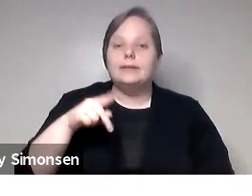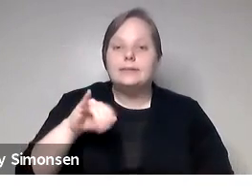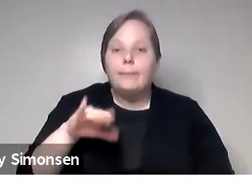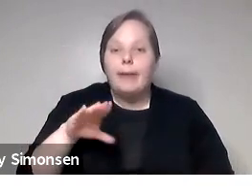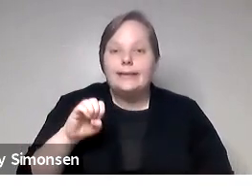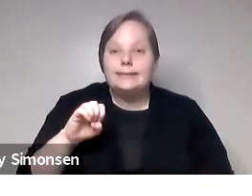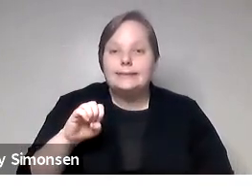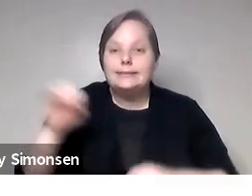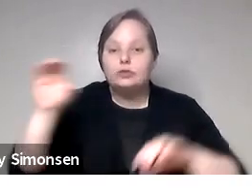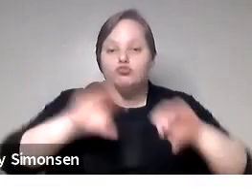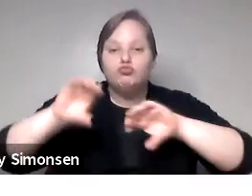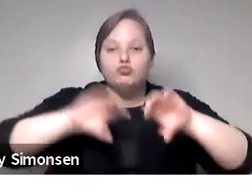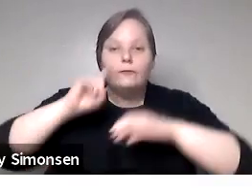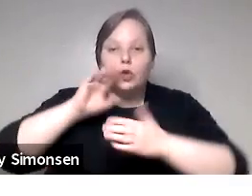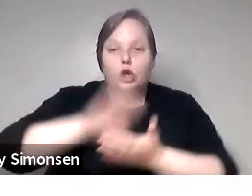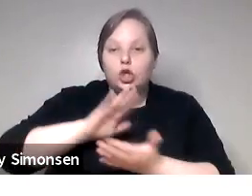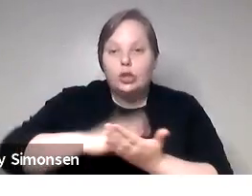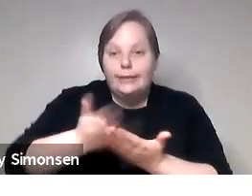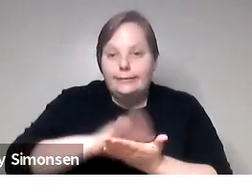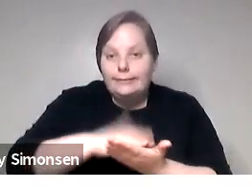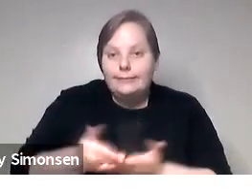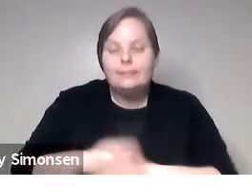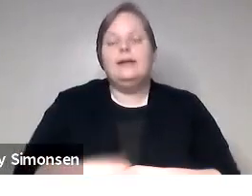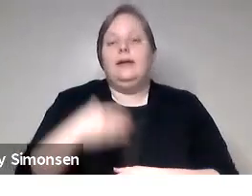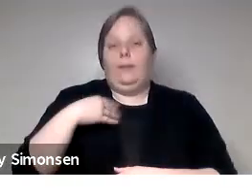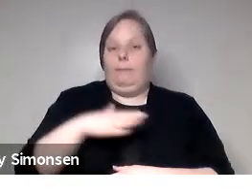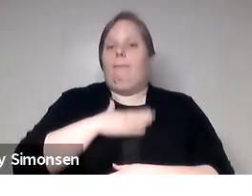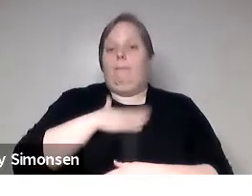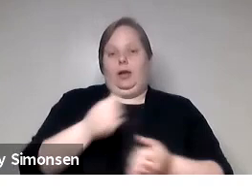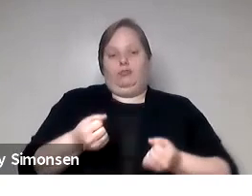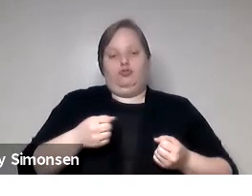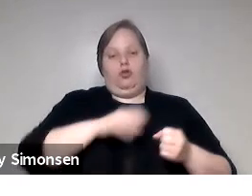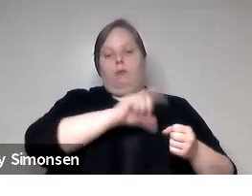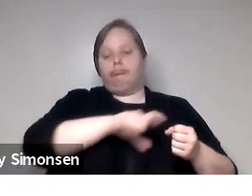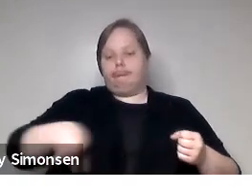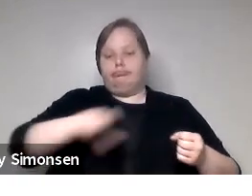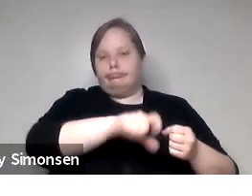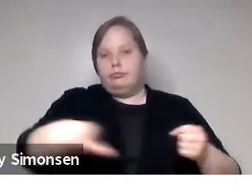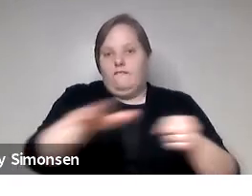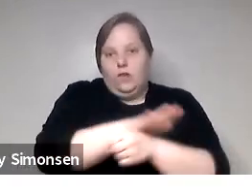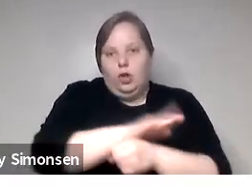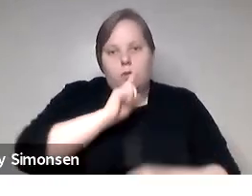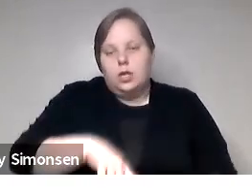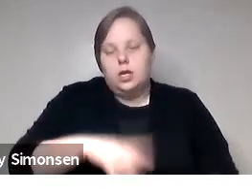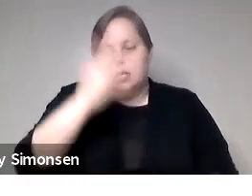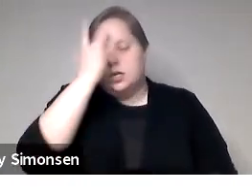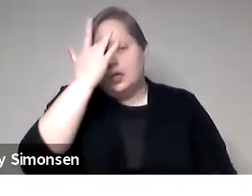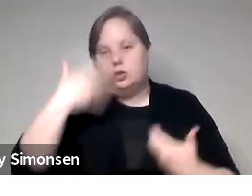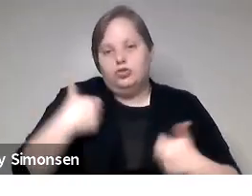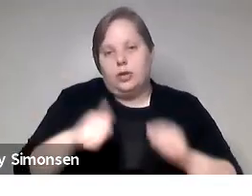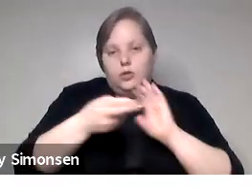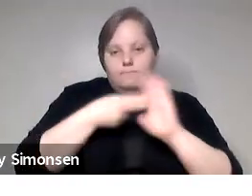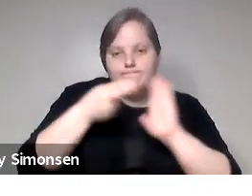spice drawer is pretty full, and I love to cook, and I'm tired of trying to read all the Braille labels. I